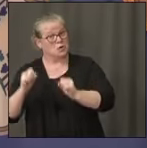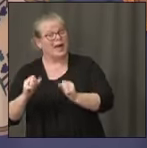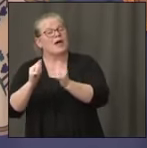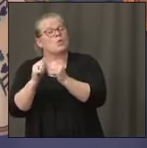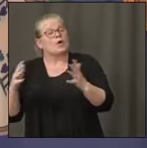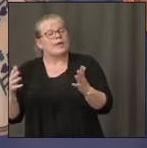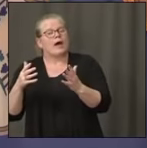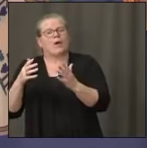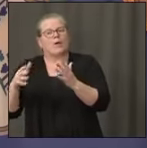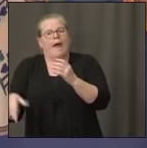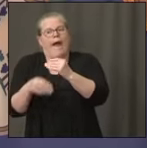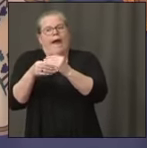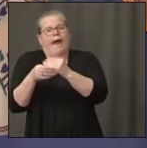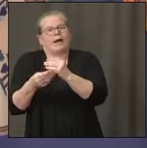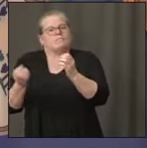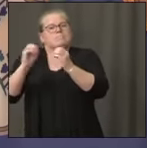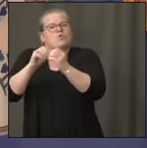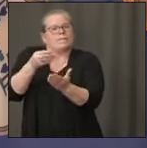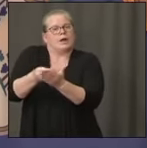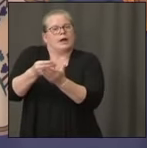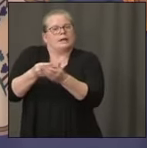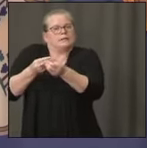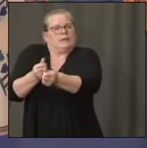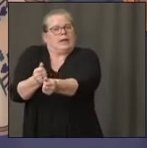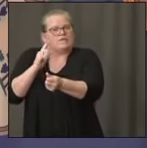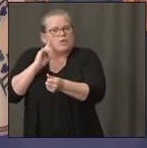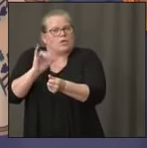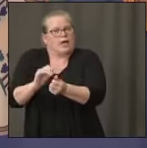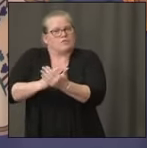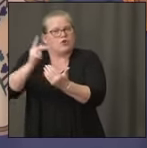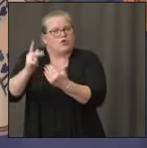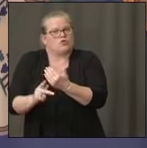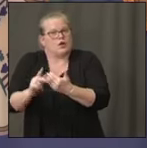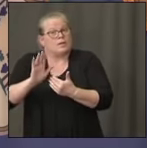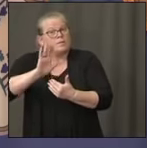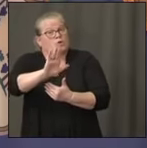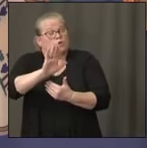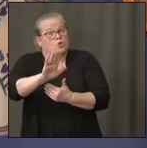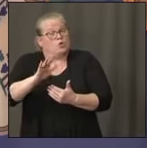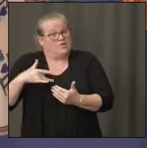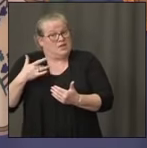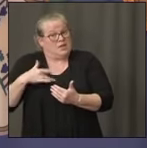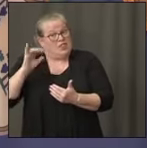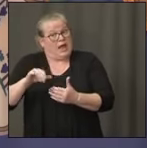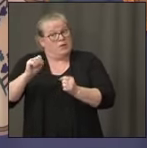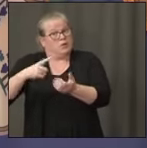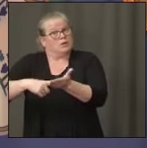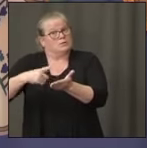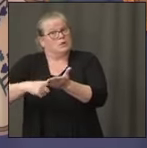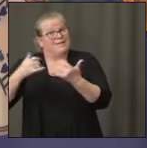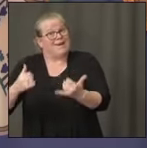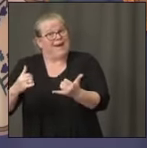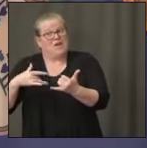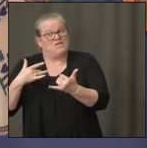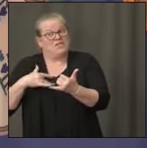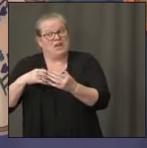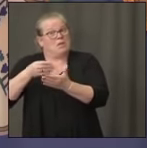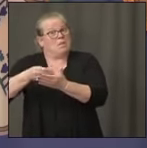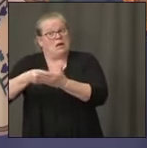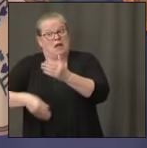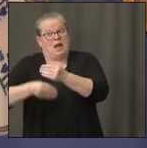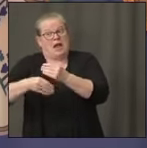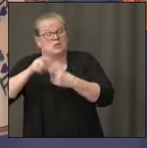impact. For your mind, do those have to wait until the 2021 session? I think that's right, Keith. Nothing